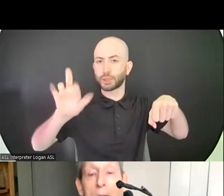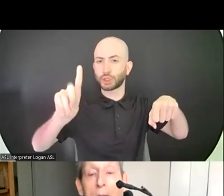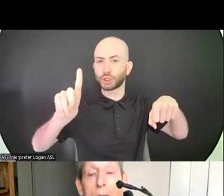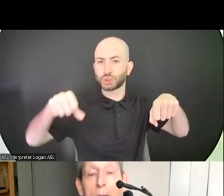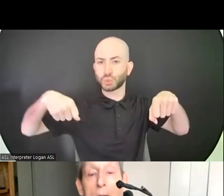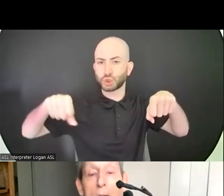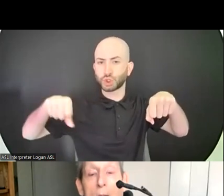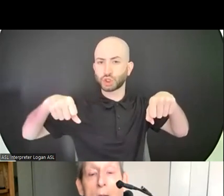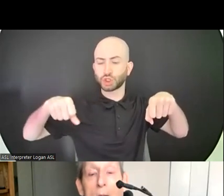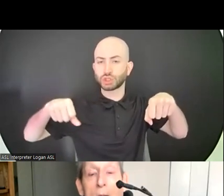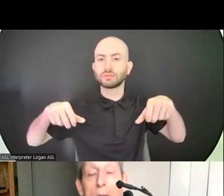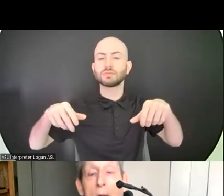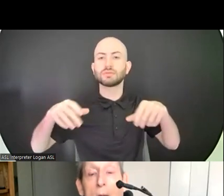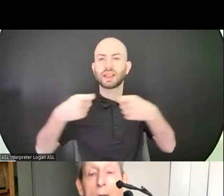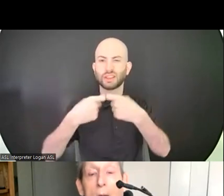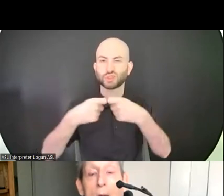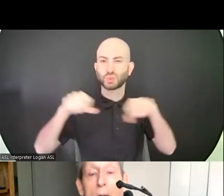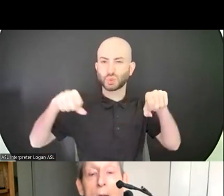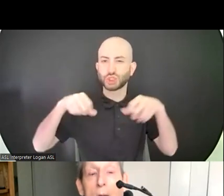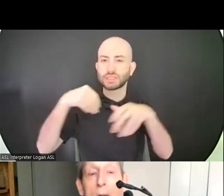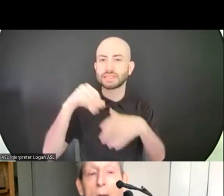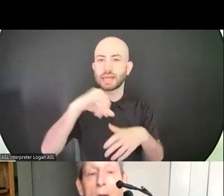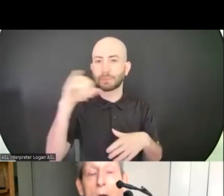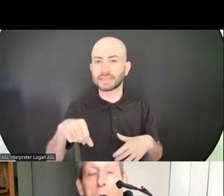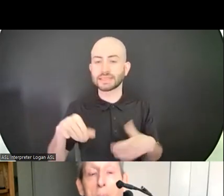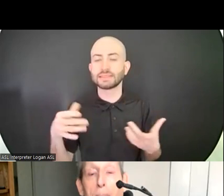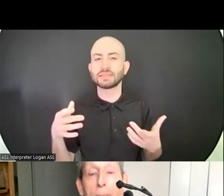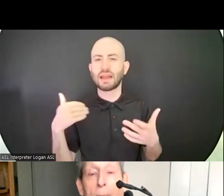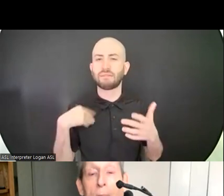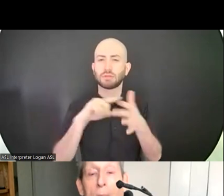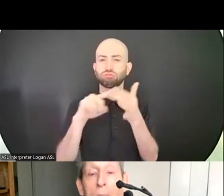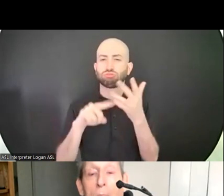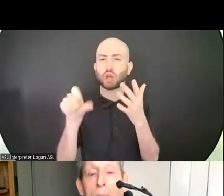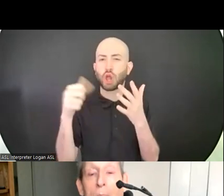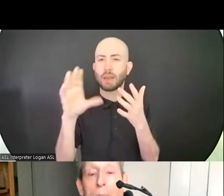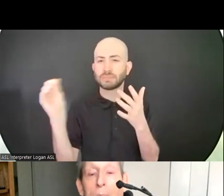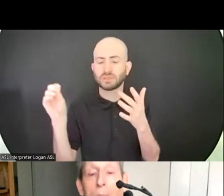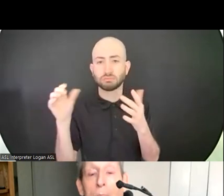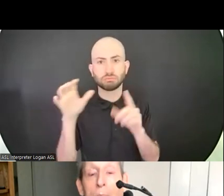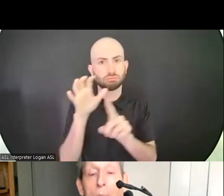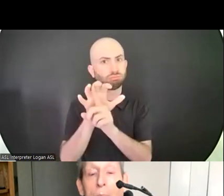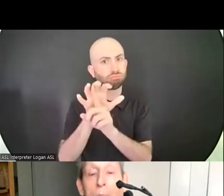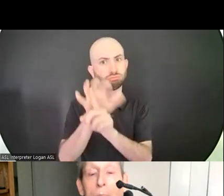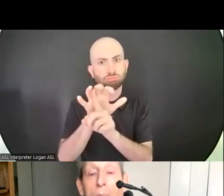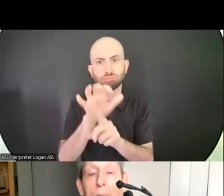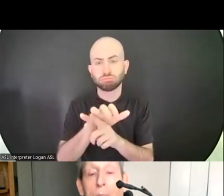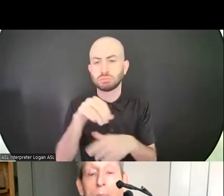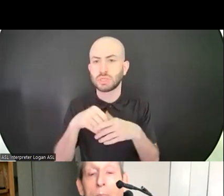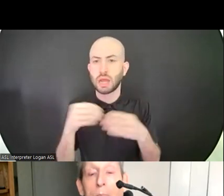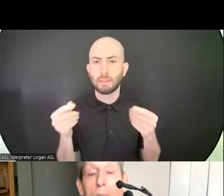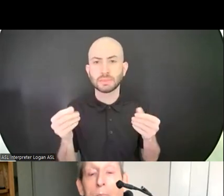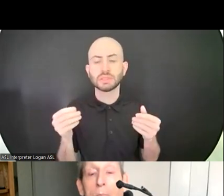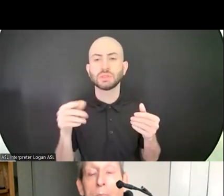in indianapolis um and they're really popular on campus they're these rental